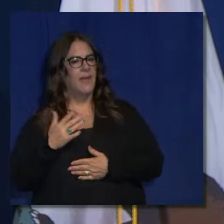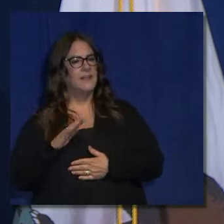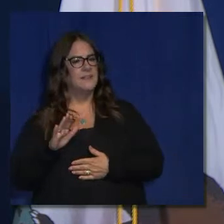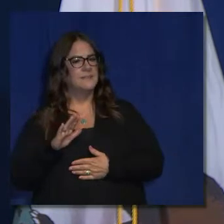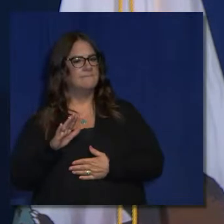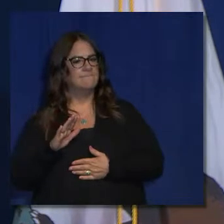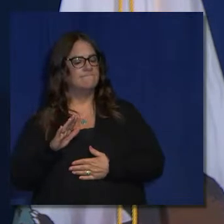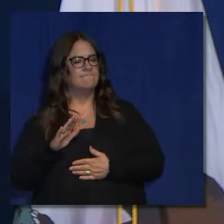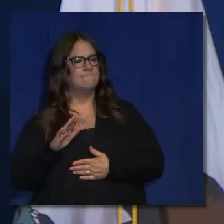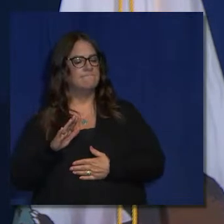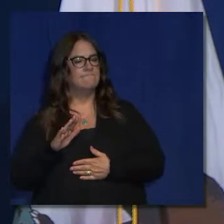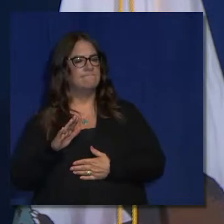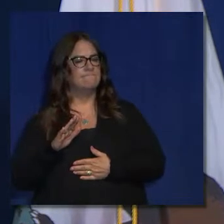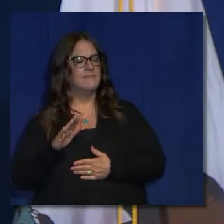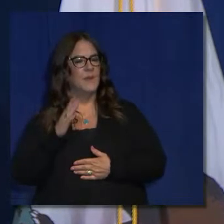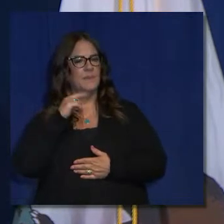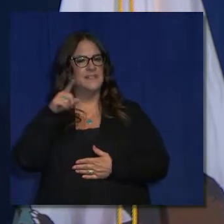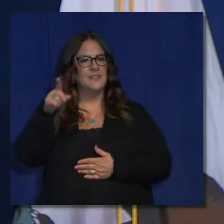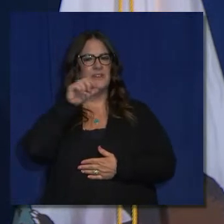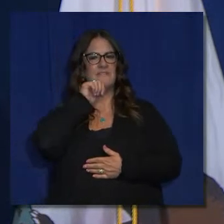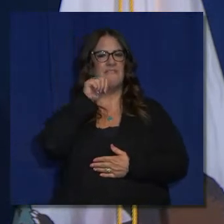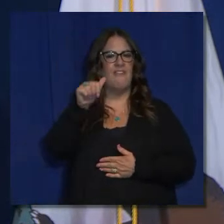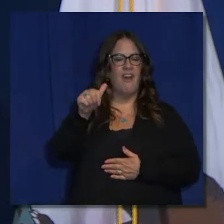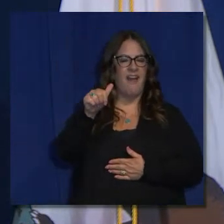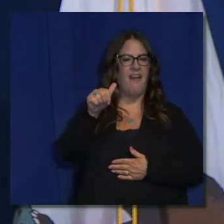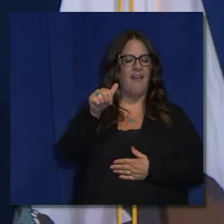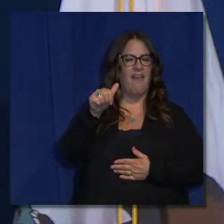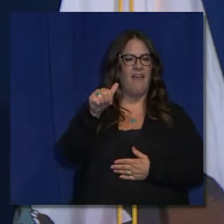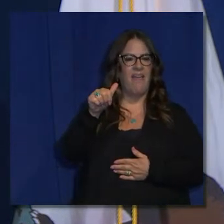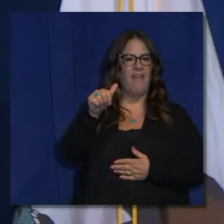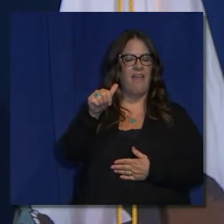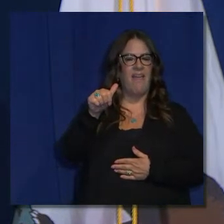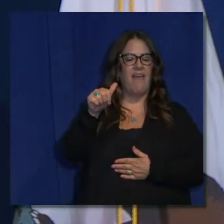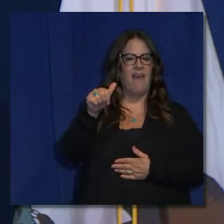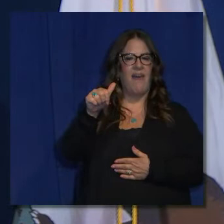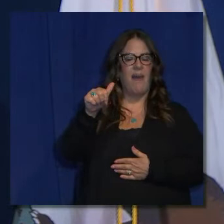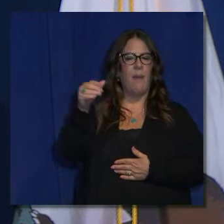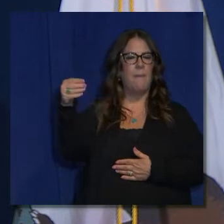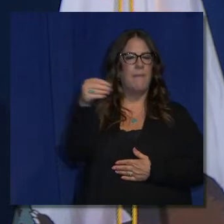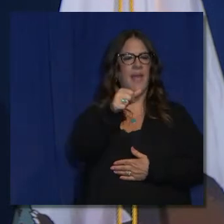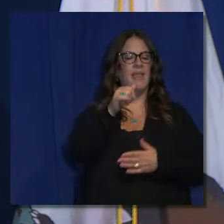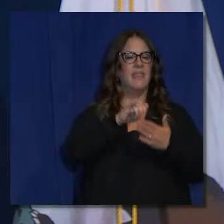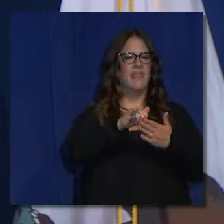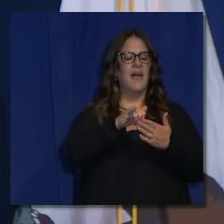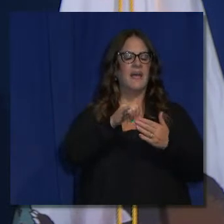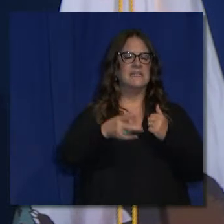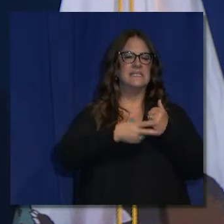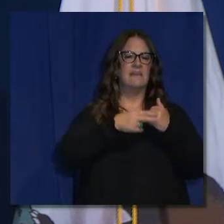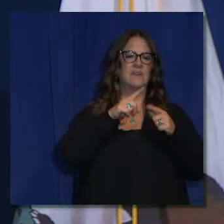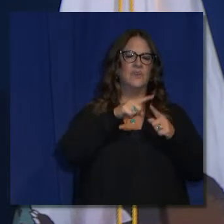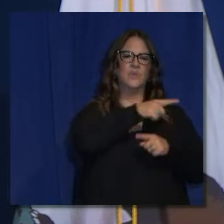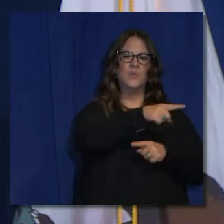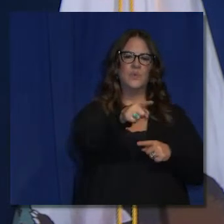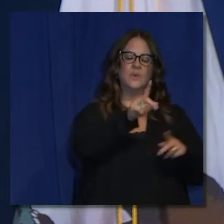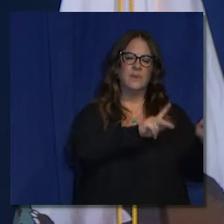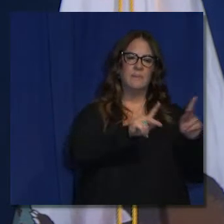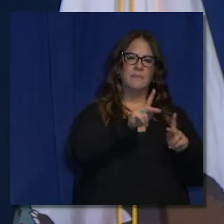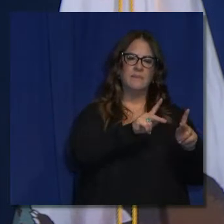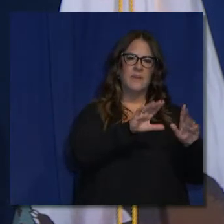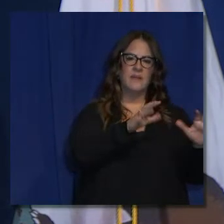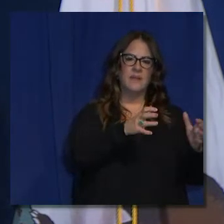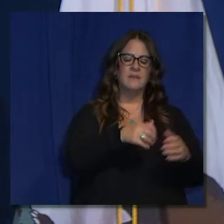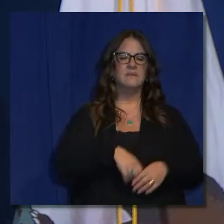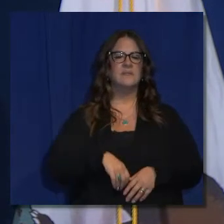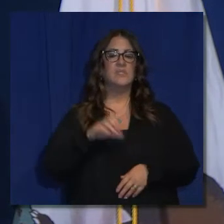those dollars by not passing them on to consumers, when there's a better approach, which is putting money in